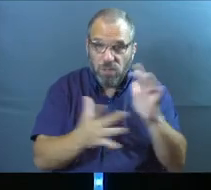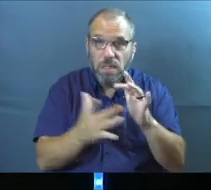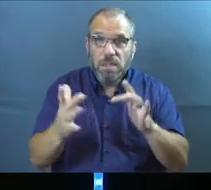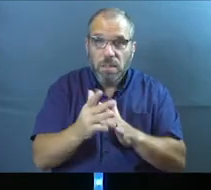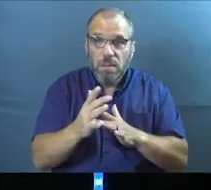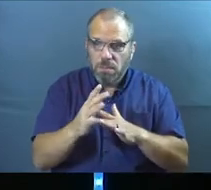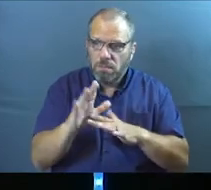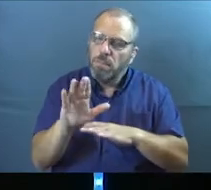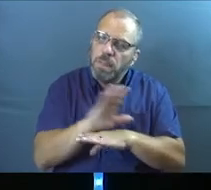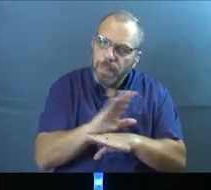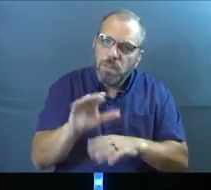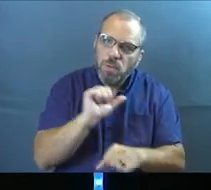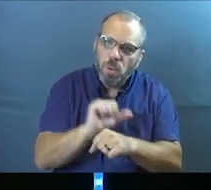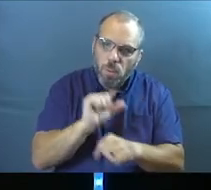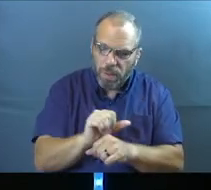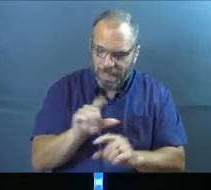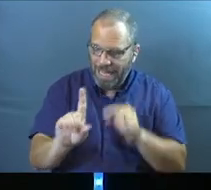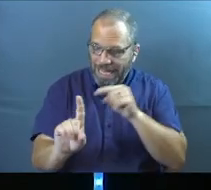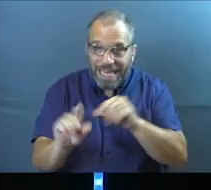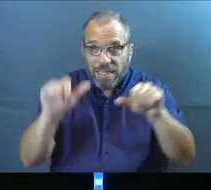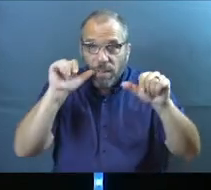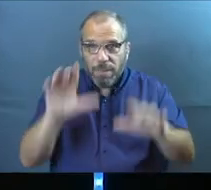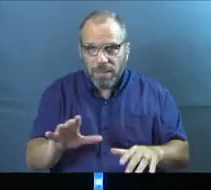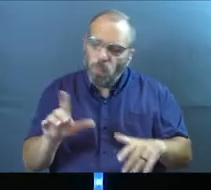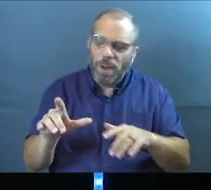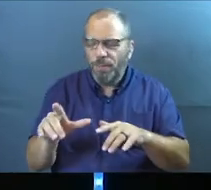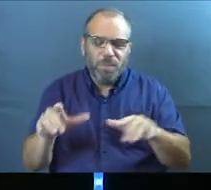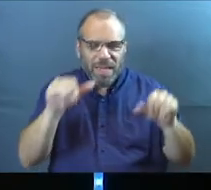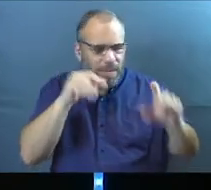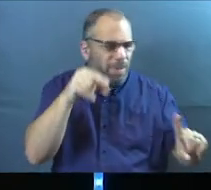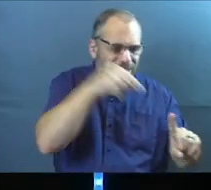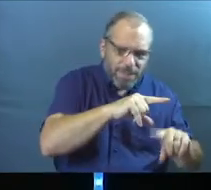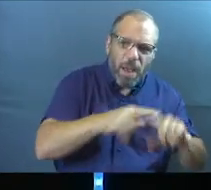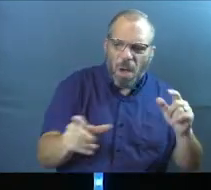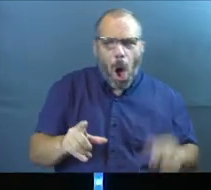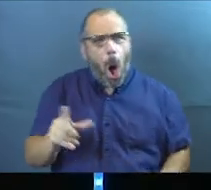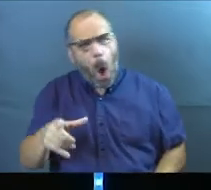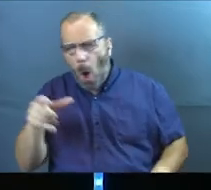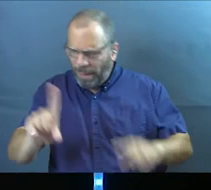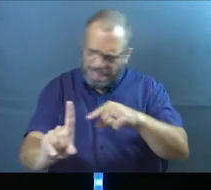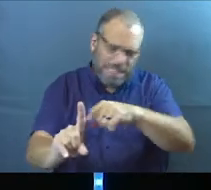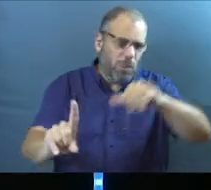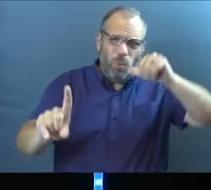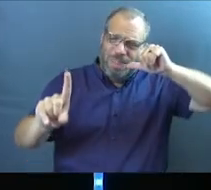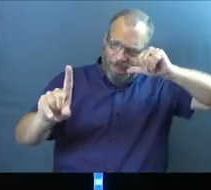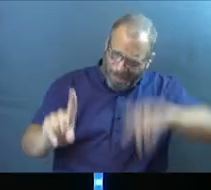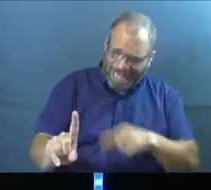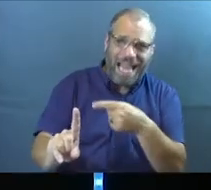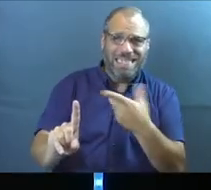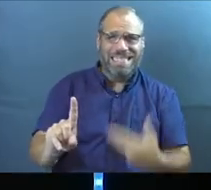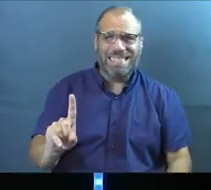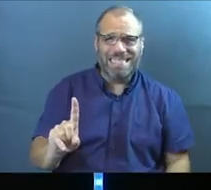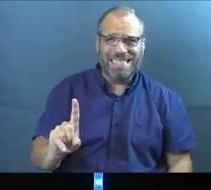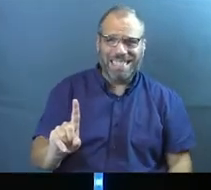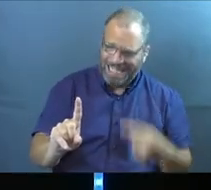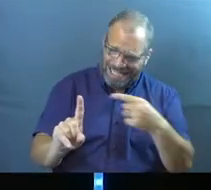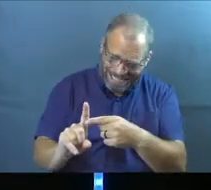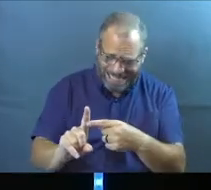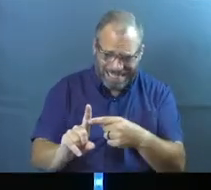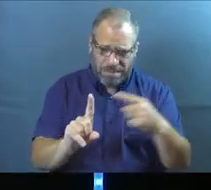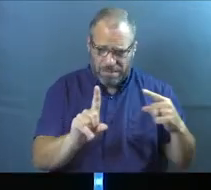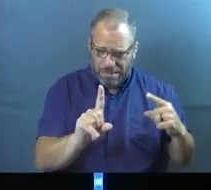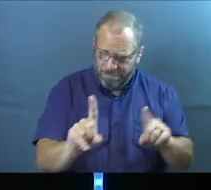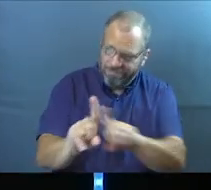that? He's blessed. You're like, well, he was blessed than the other guy. Yeah, but he was blessed because he's coming